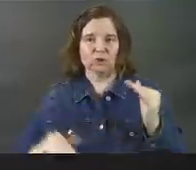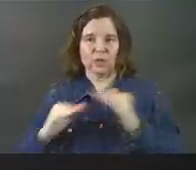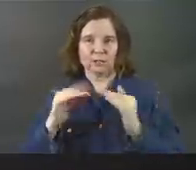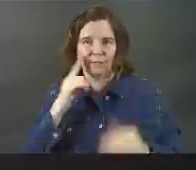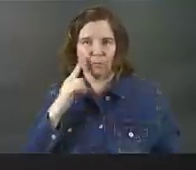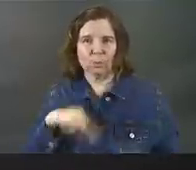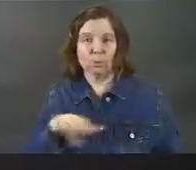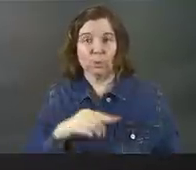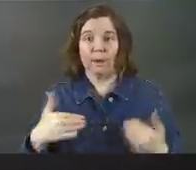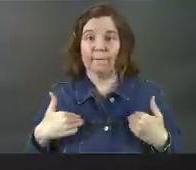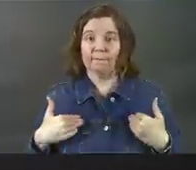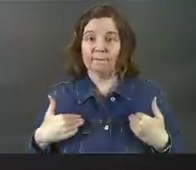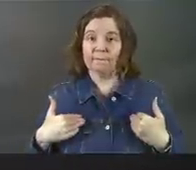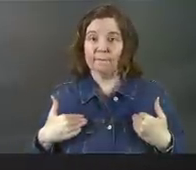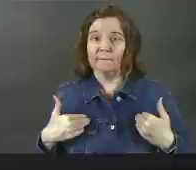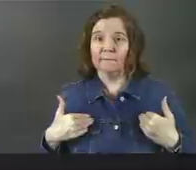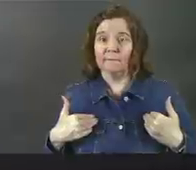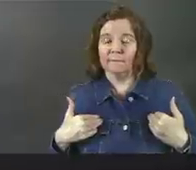for you.